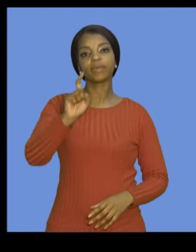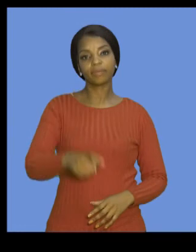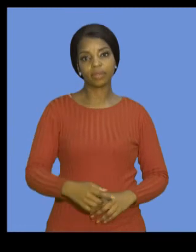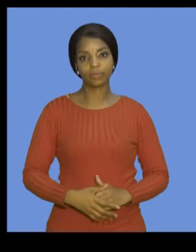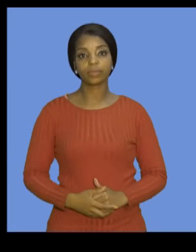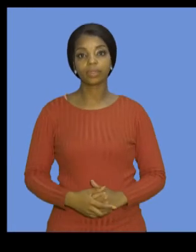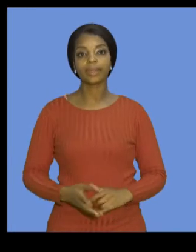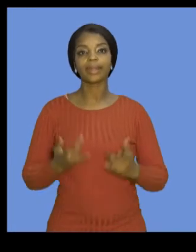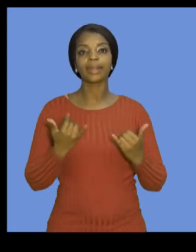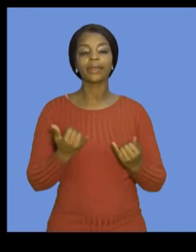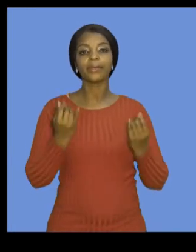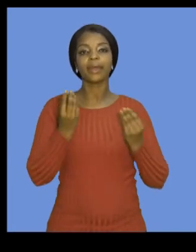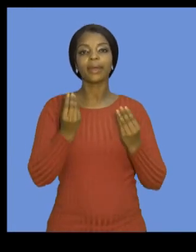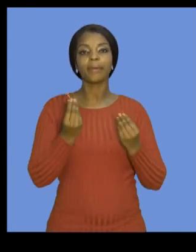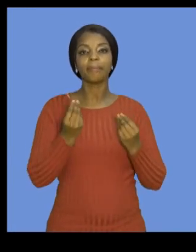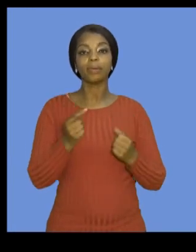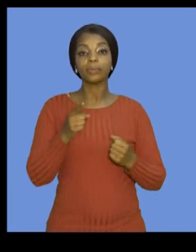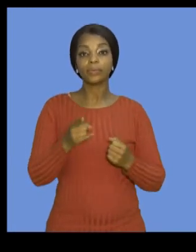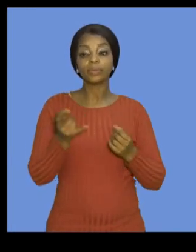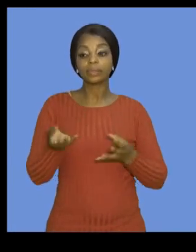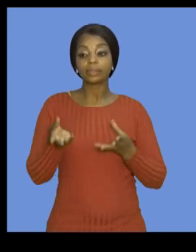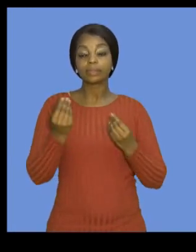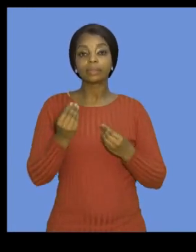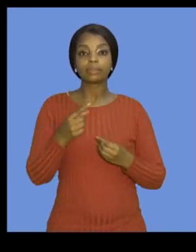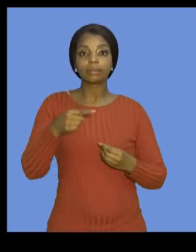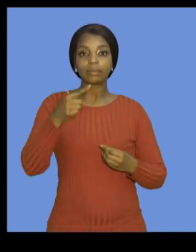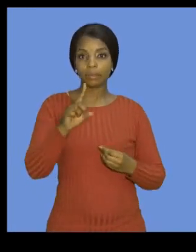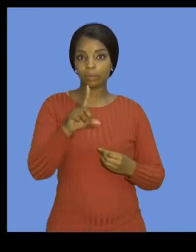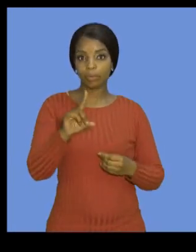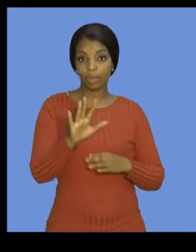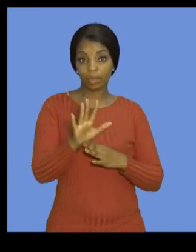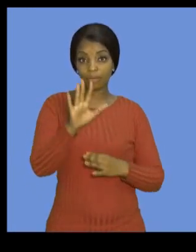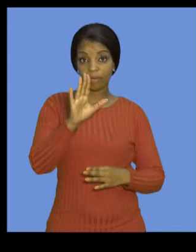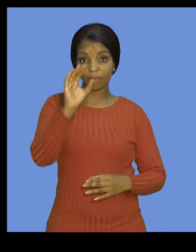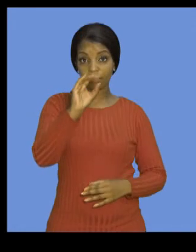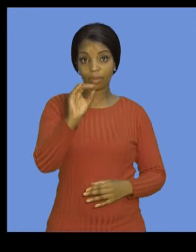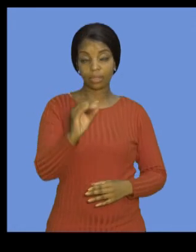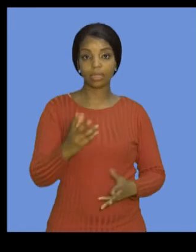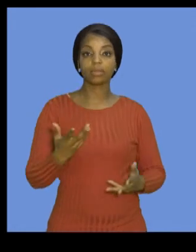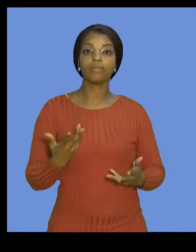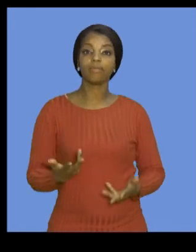will actually be, firstly, the 15% of the